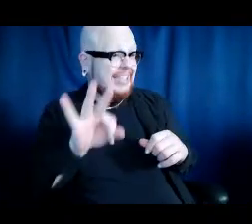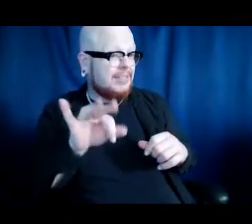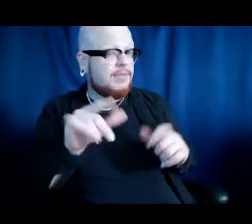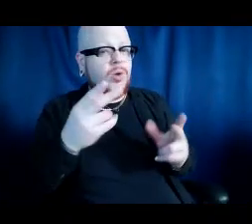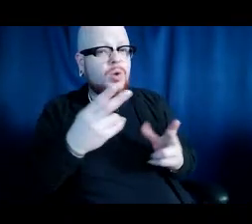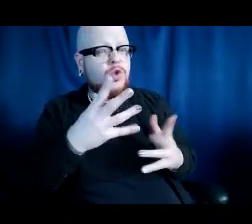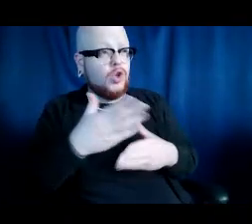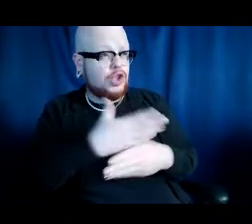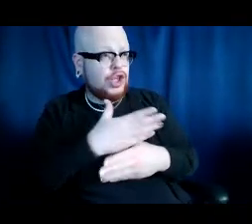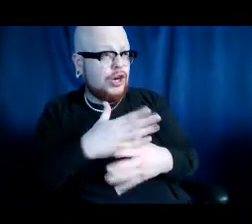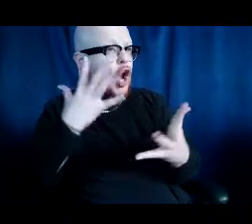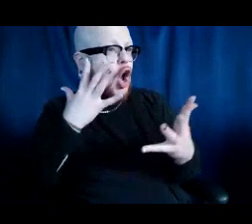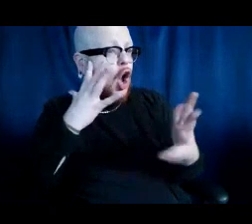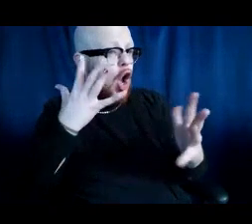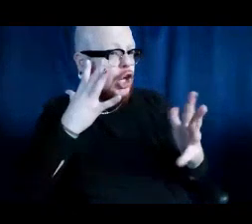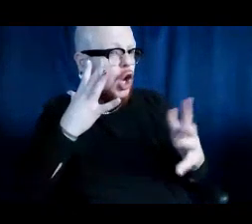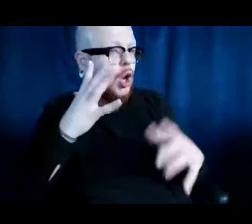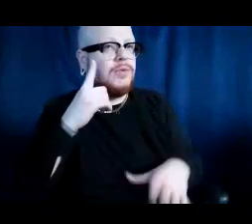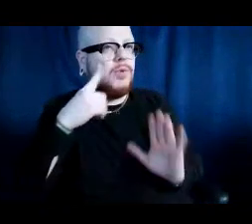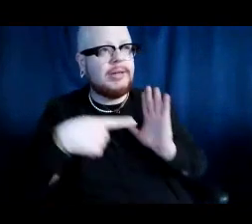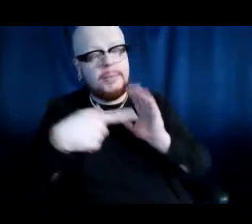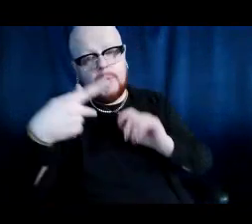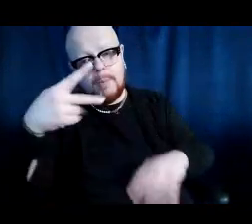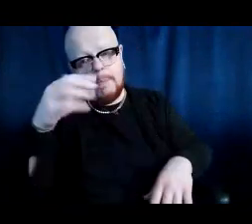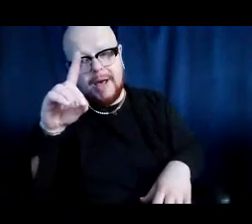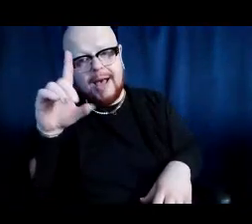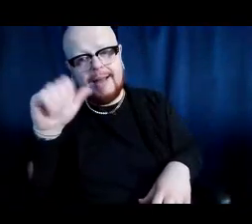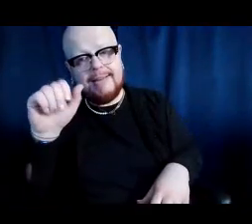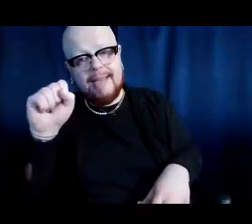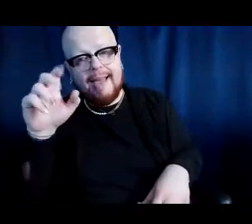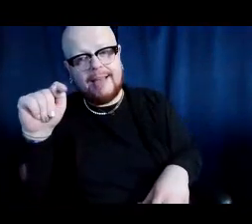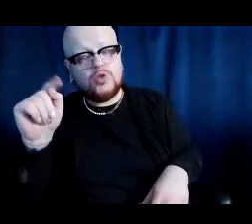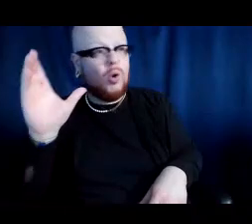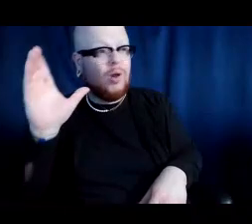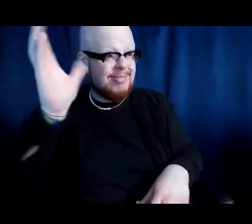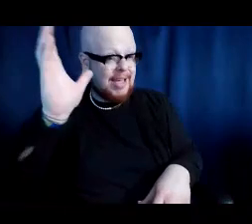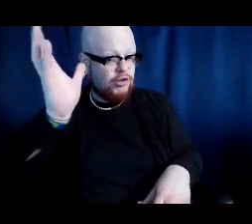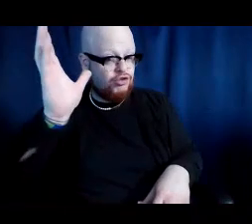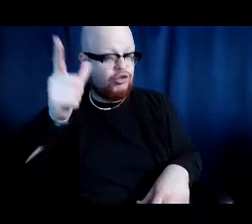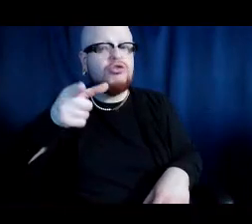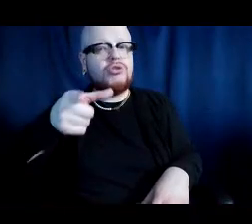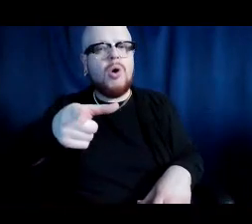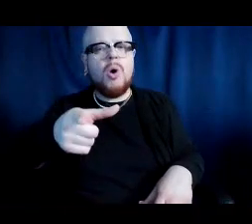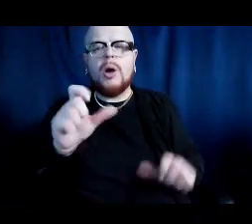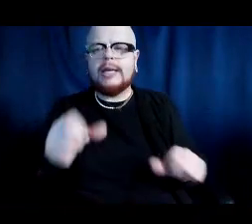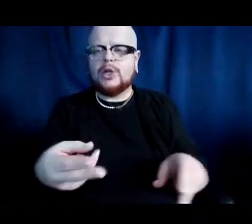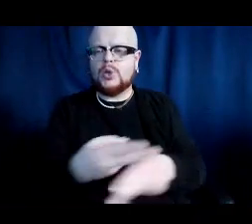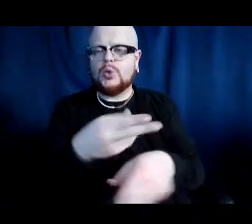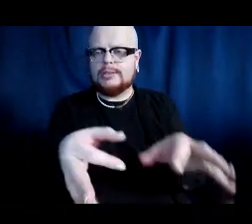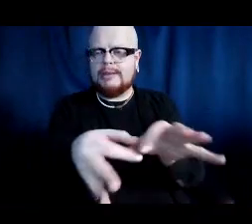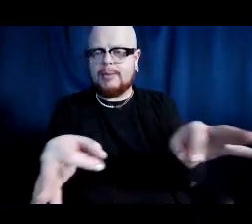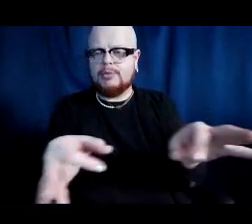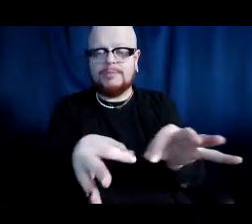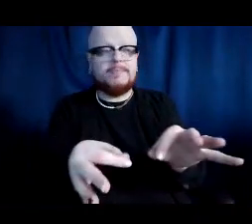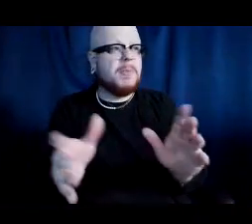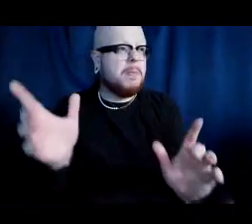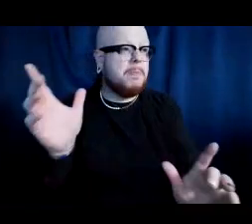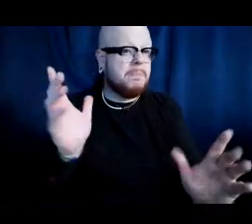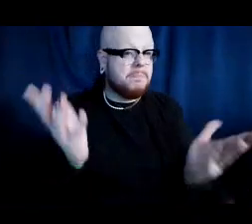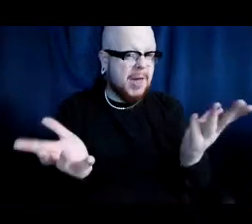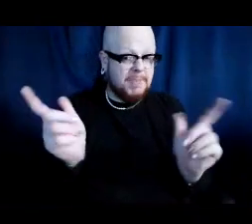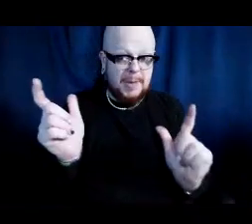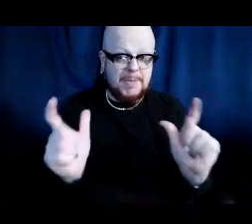webinars, podcasts, and lectures. And they're a valuable tool for people learning a new language and helping them follow along